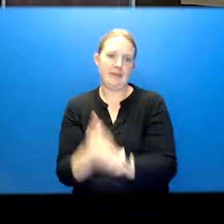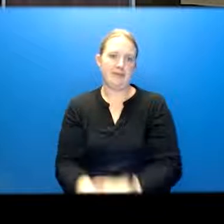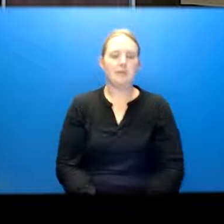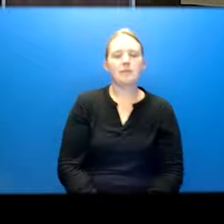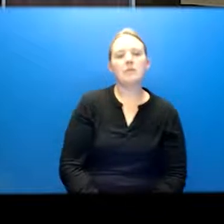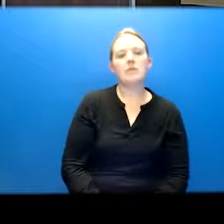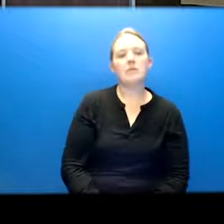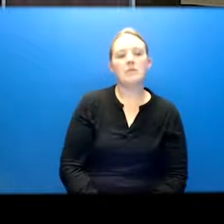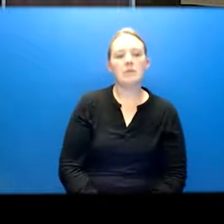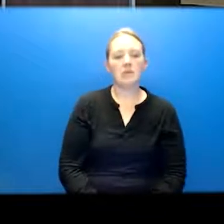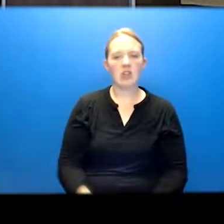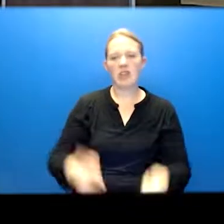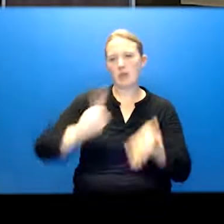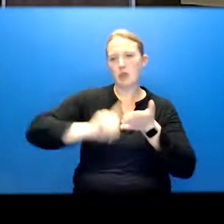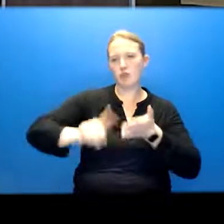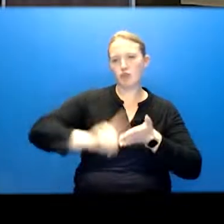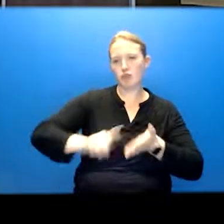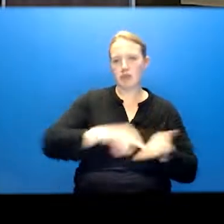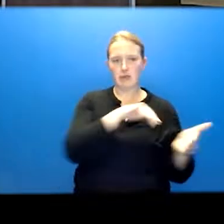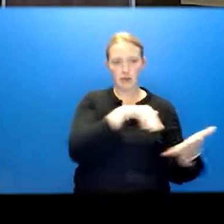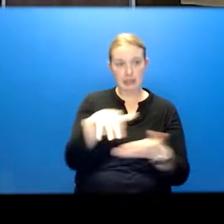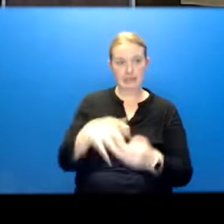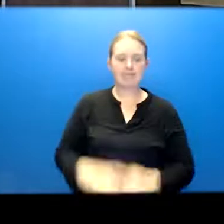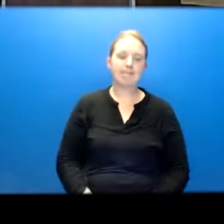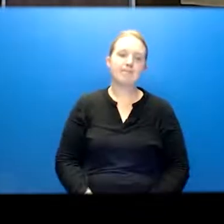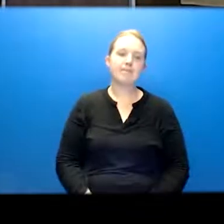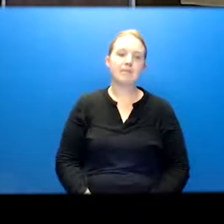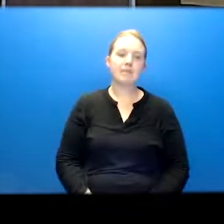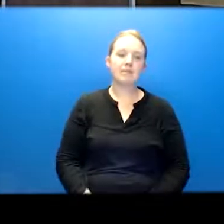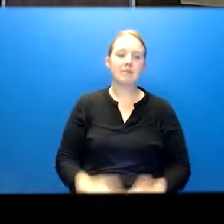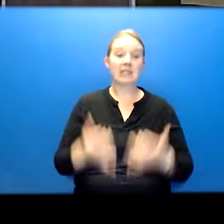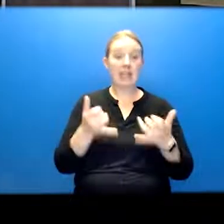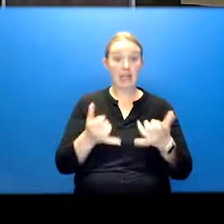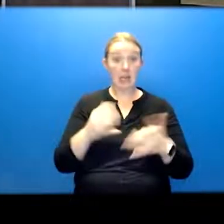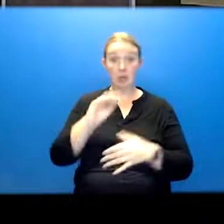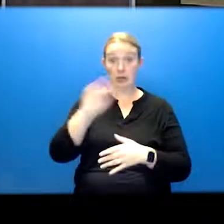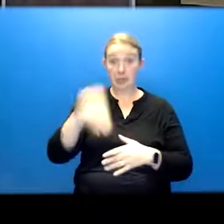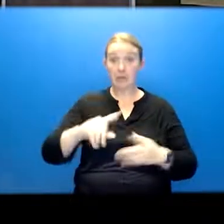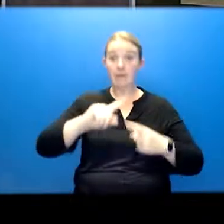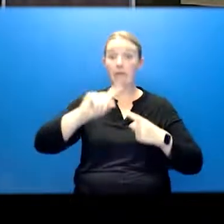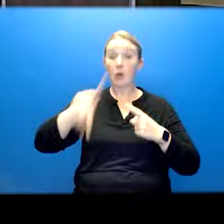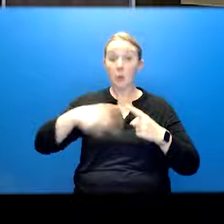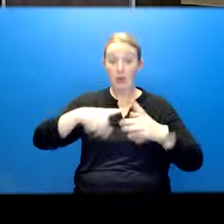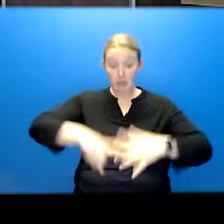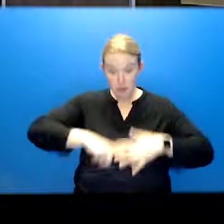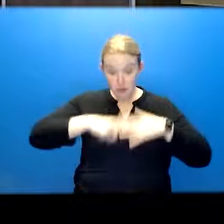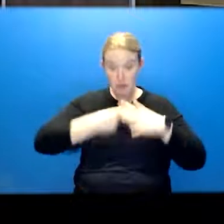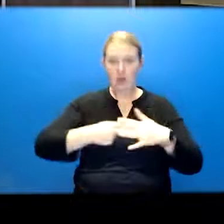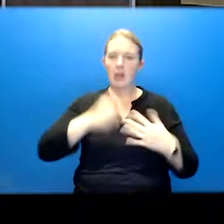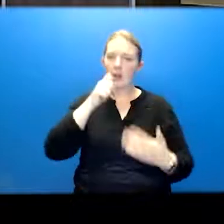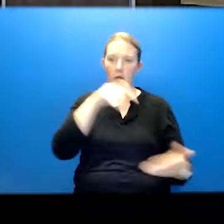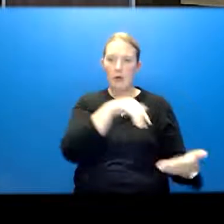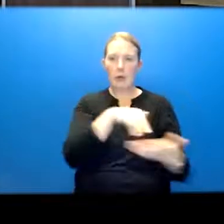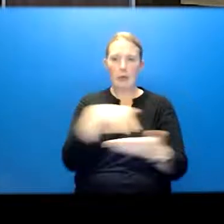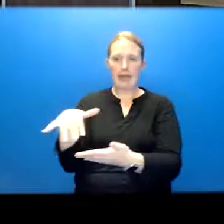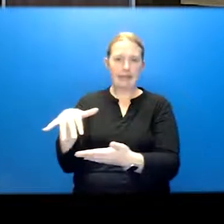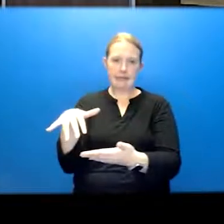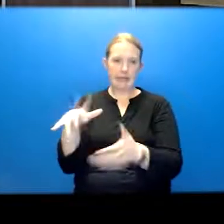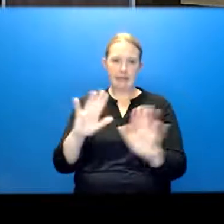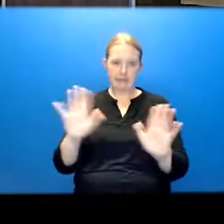So that was a research study. And so now let's look at rates from actual implementation outside of what a research study is showing